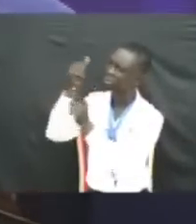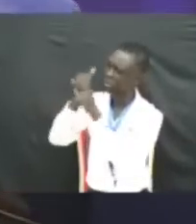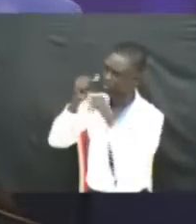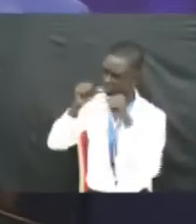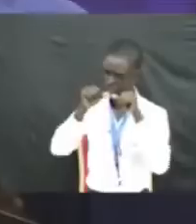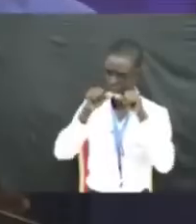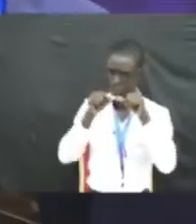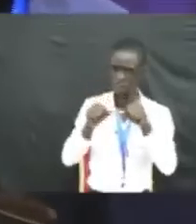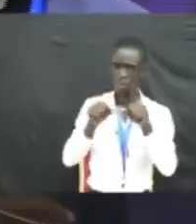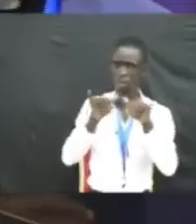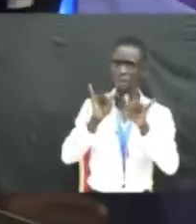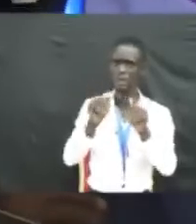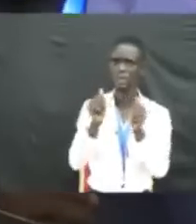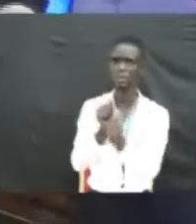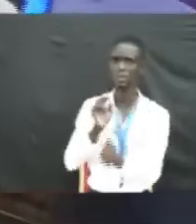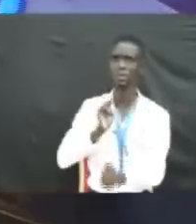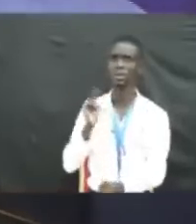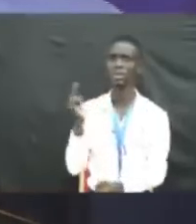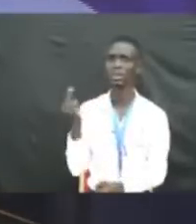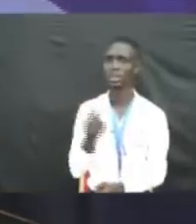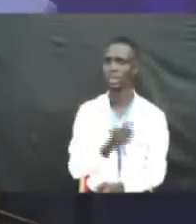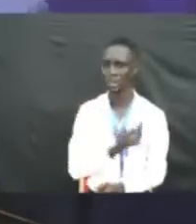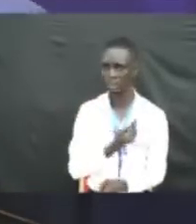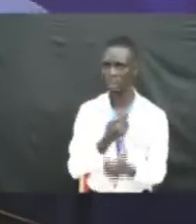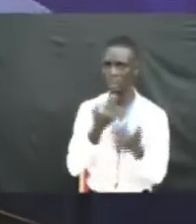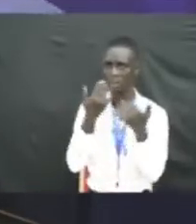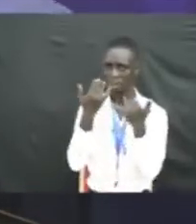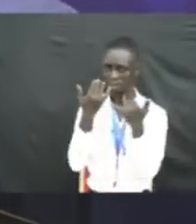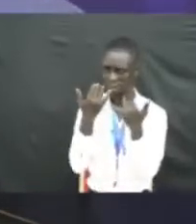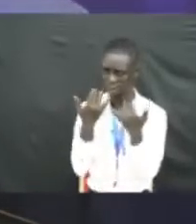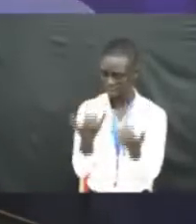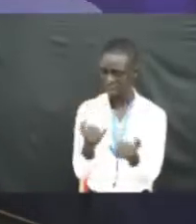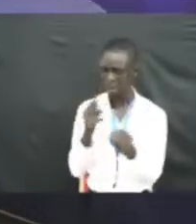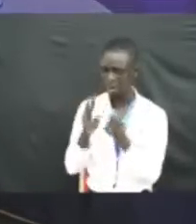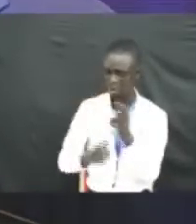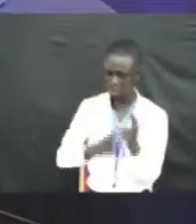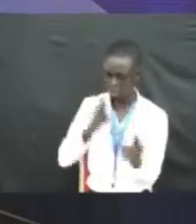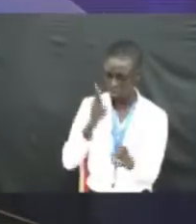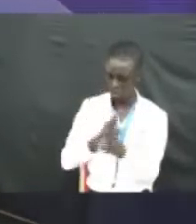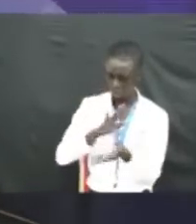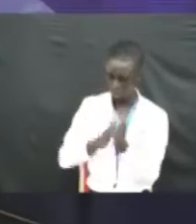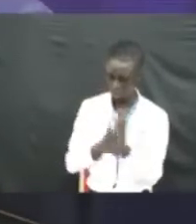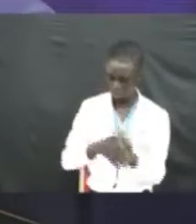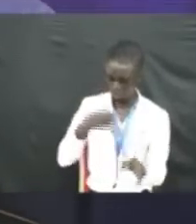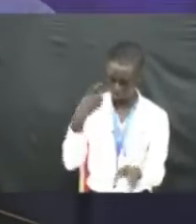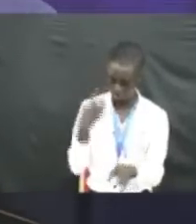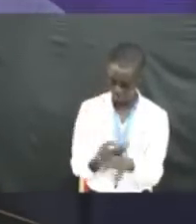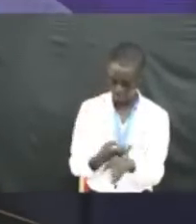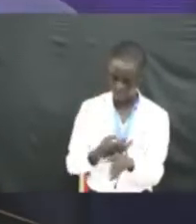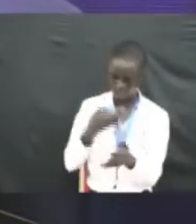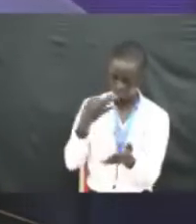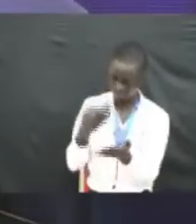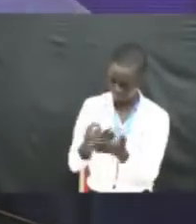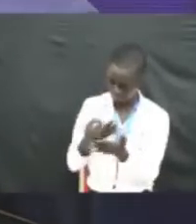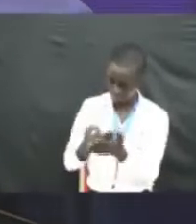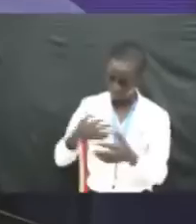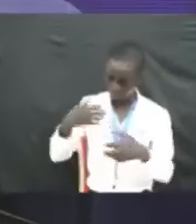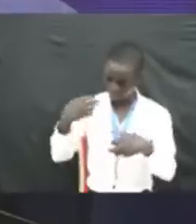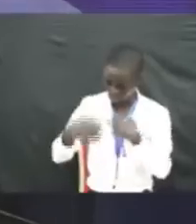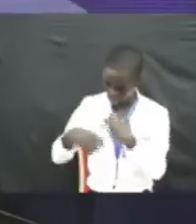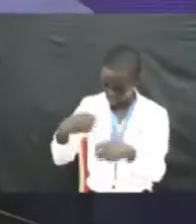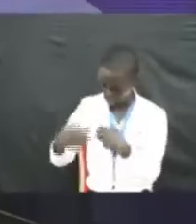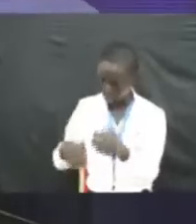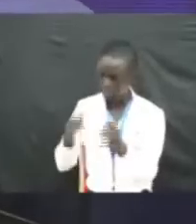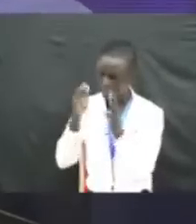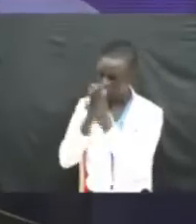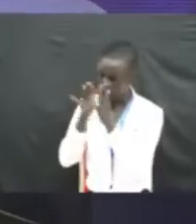us even as we go through financial challenges, economic challenges. We are praying, oh God, that the people that